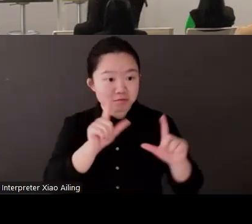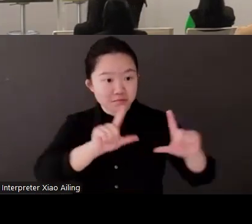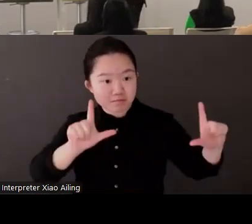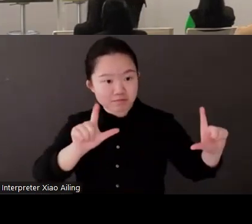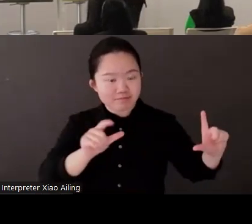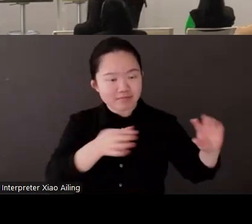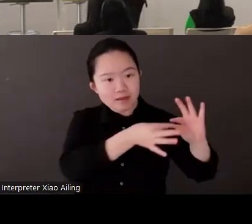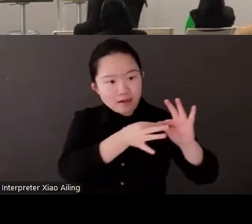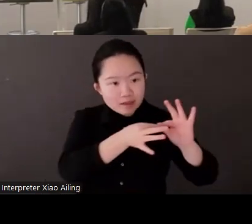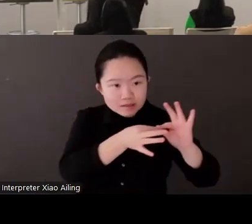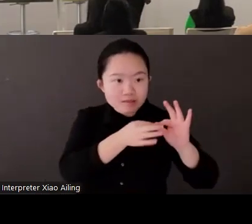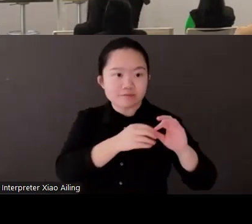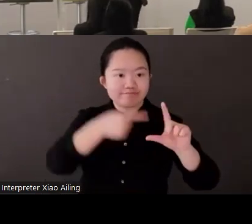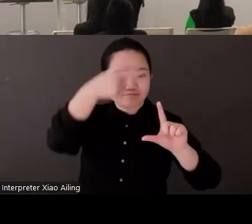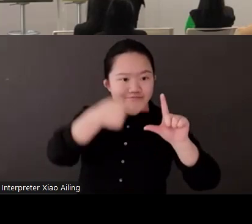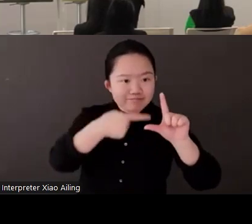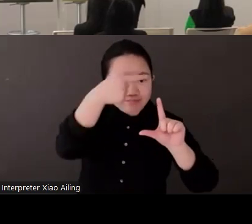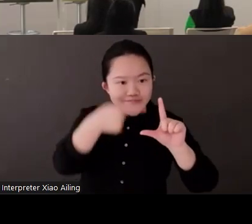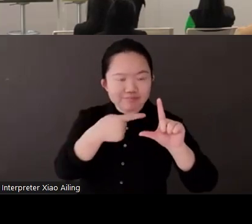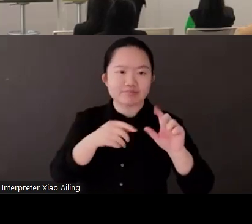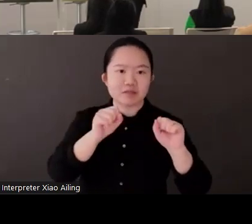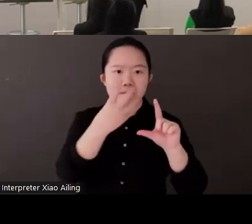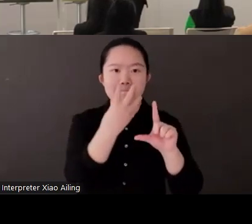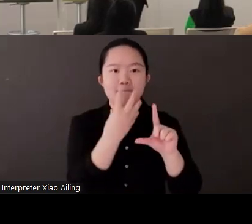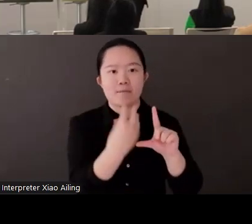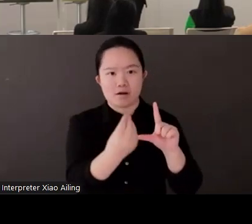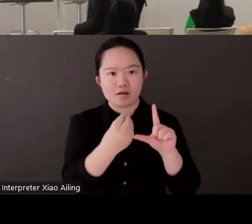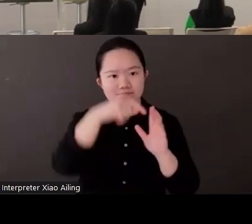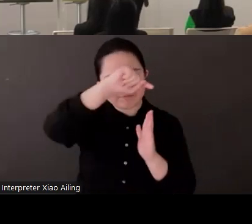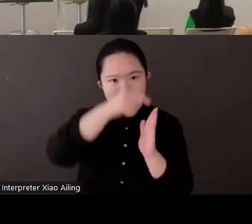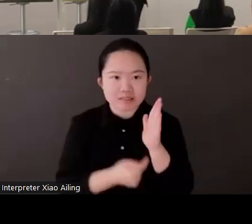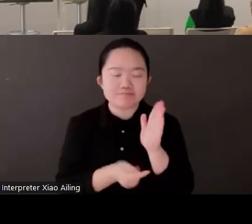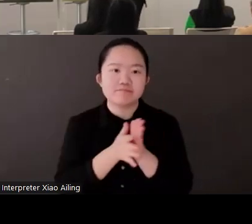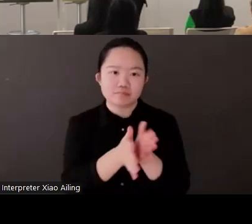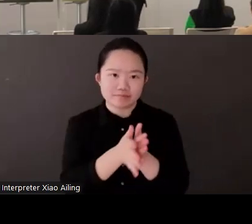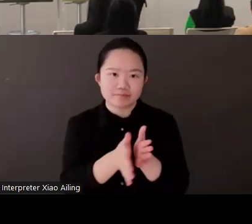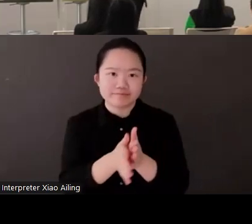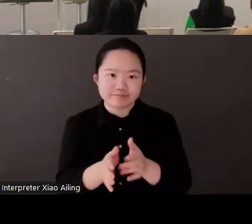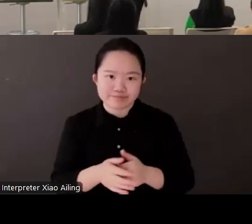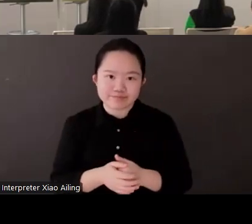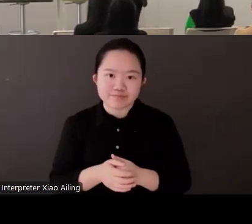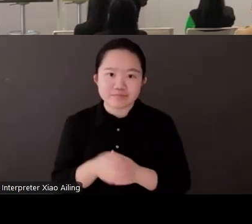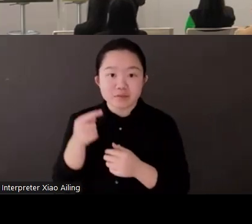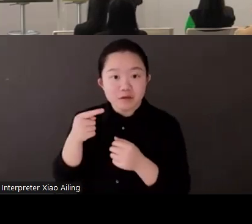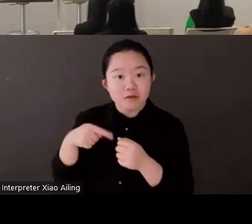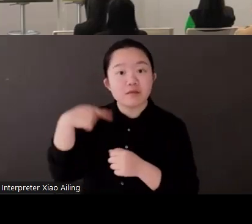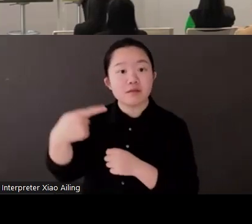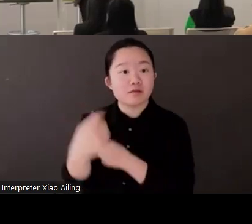How does this work? How does it work together with accessibility? And we're looking at put together a panel with both